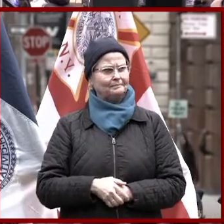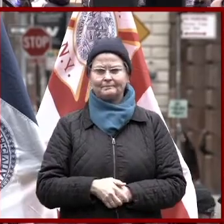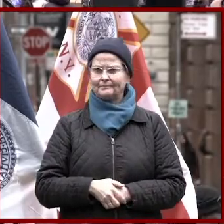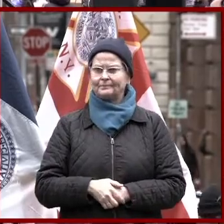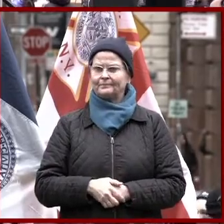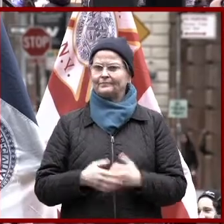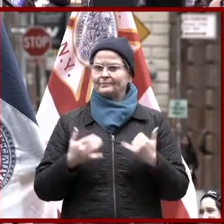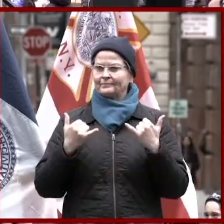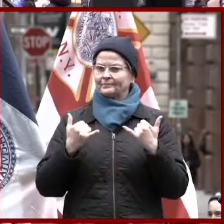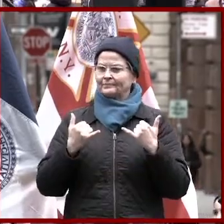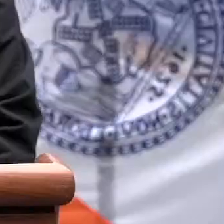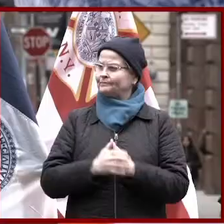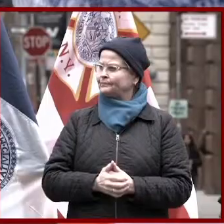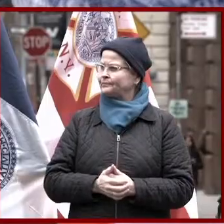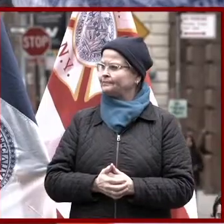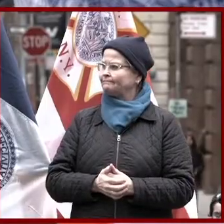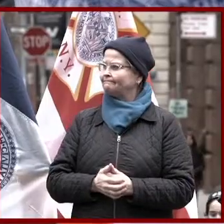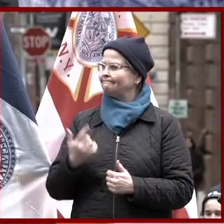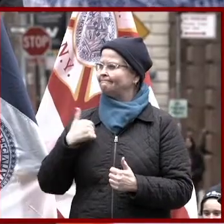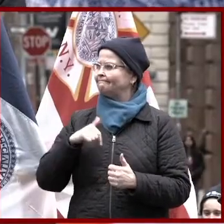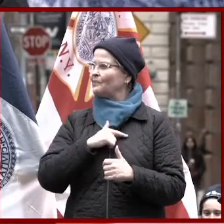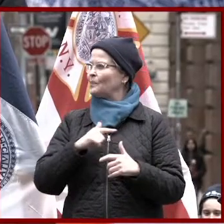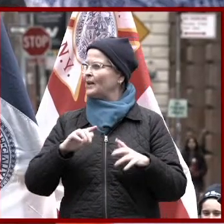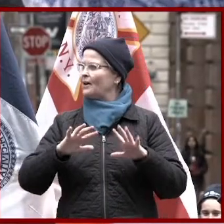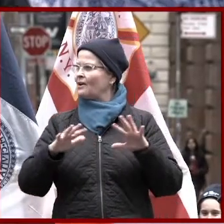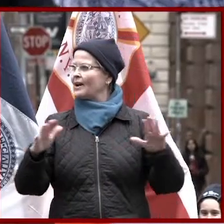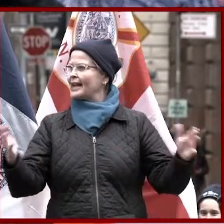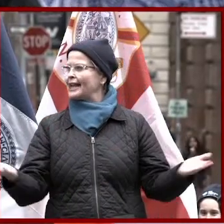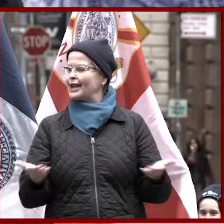So today we gather to